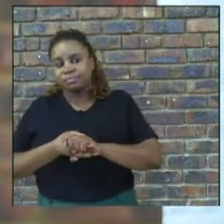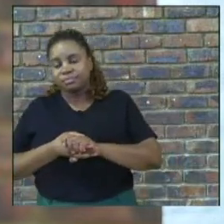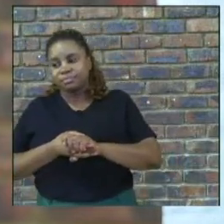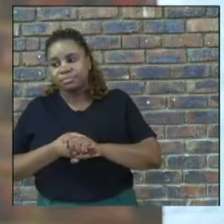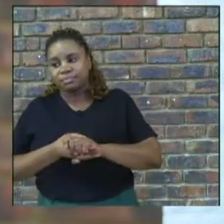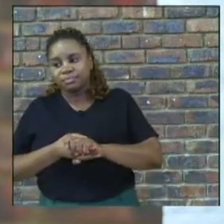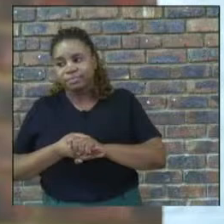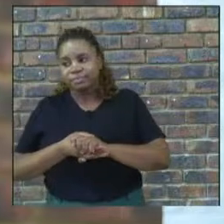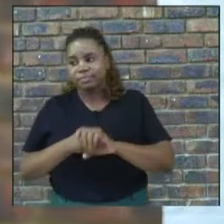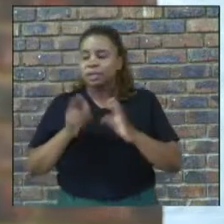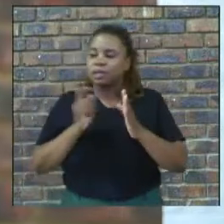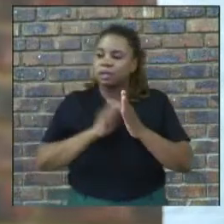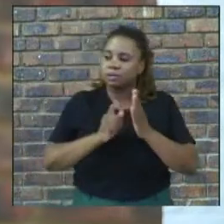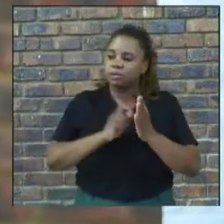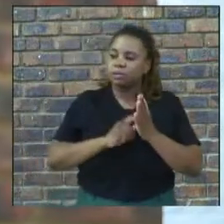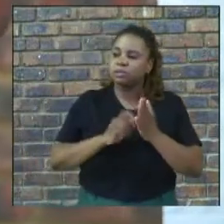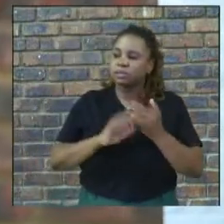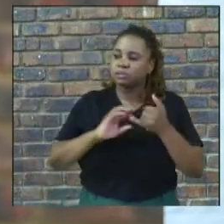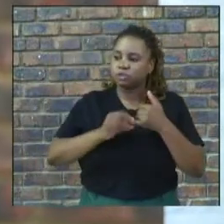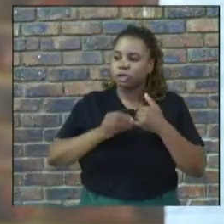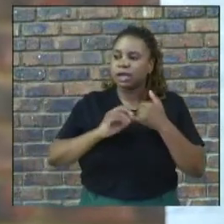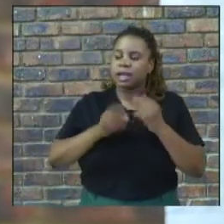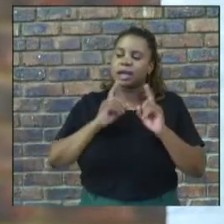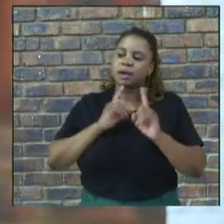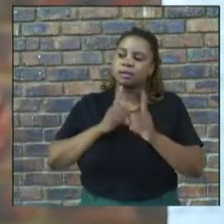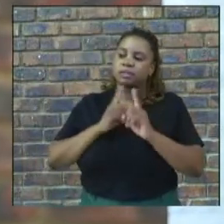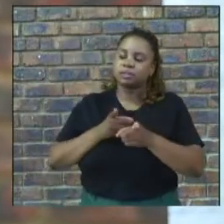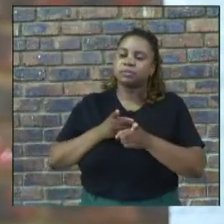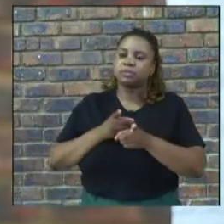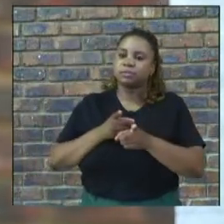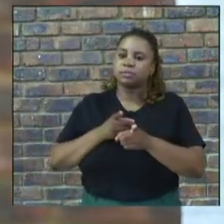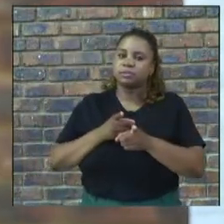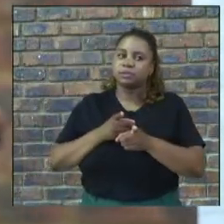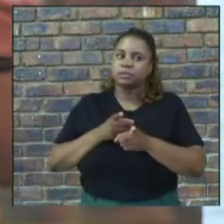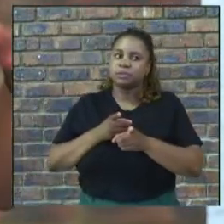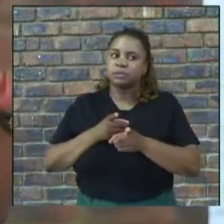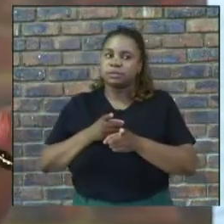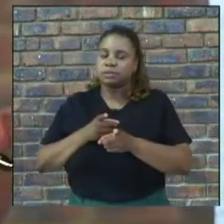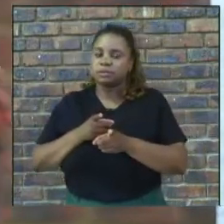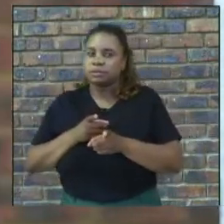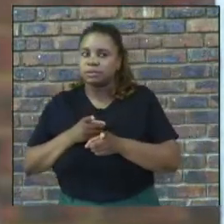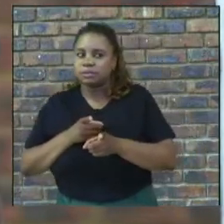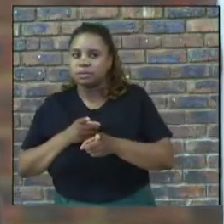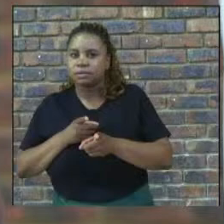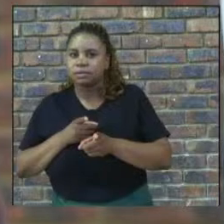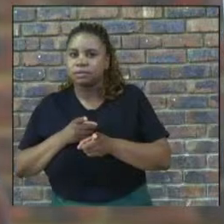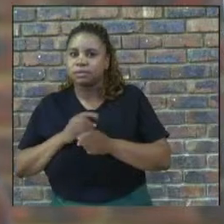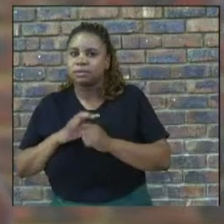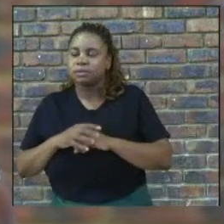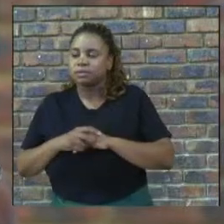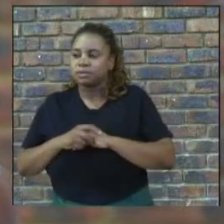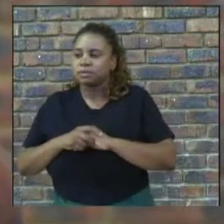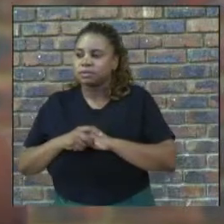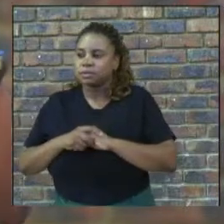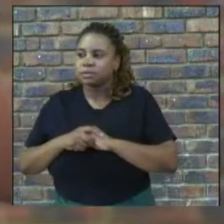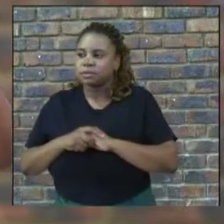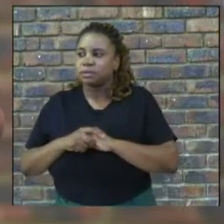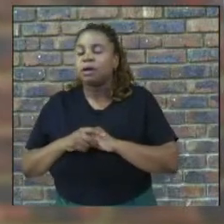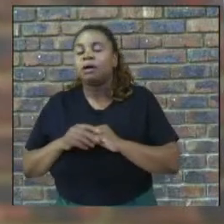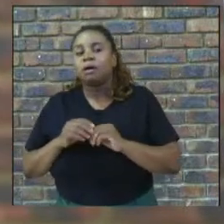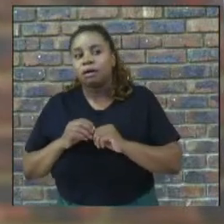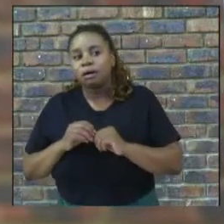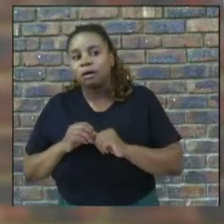to respond. Because a helicopter response misses a range of other things. Of course,